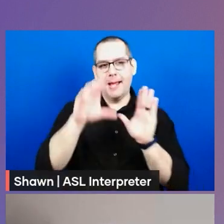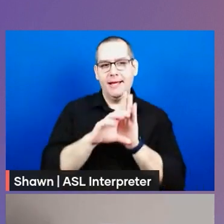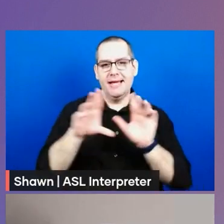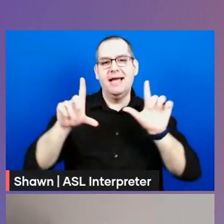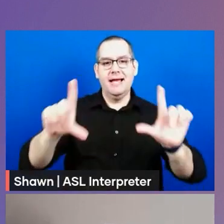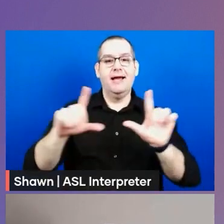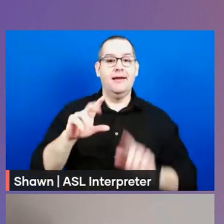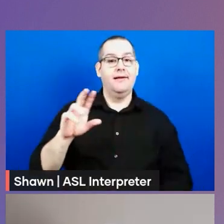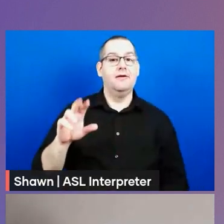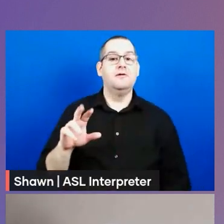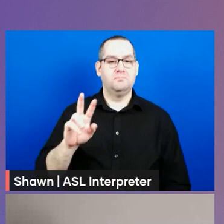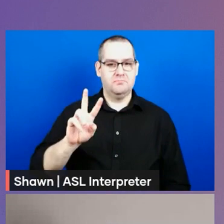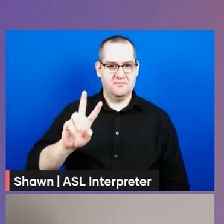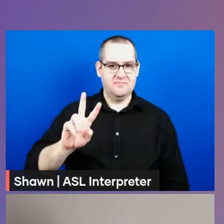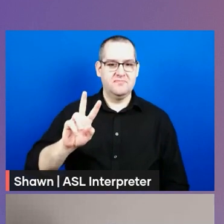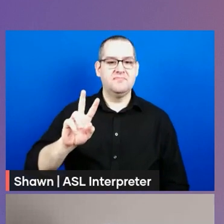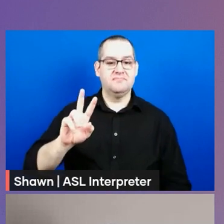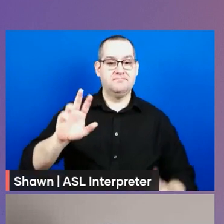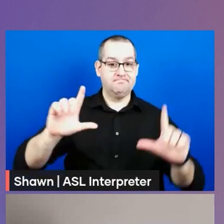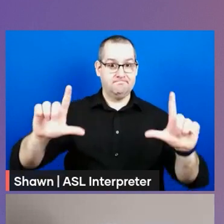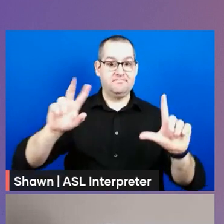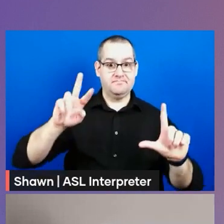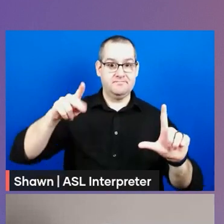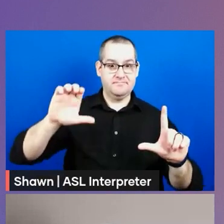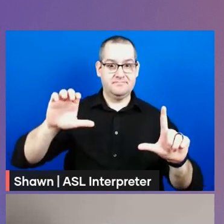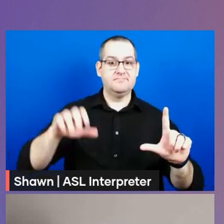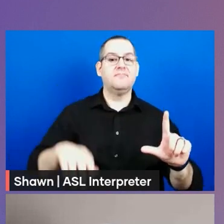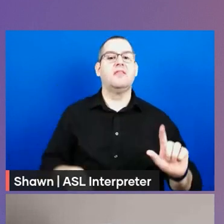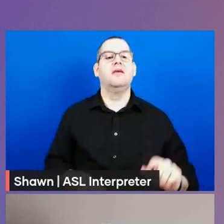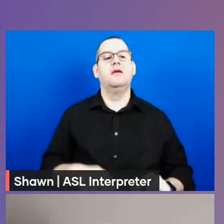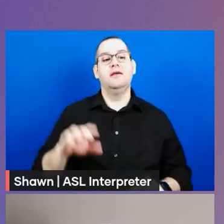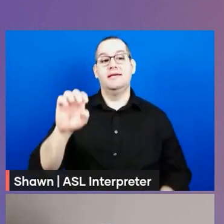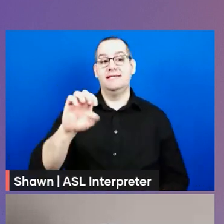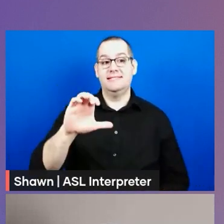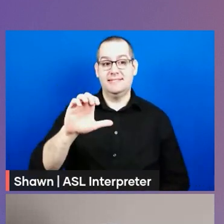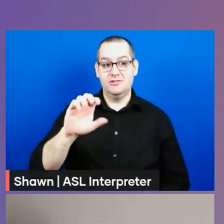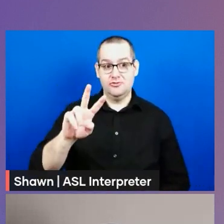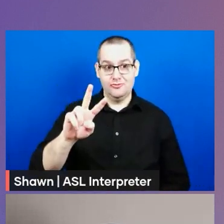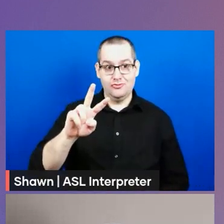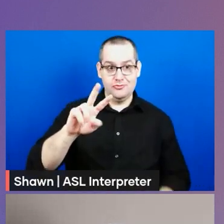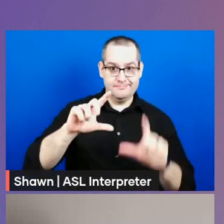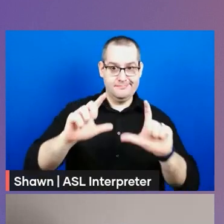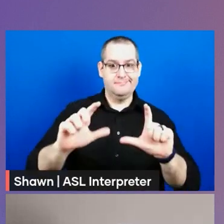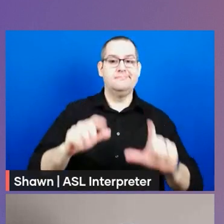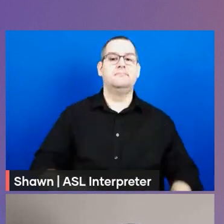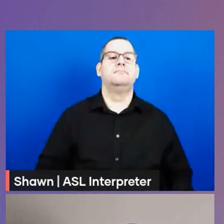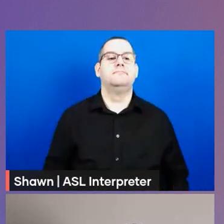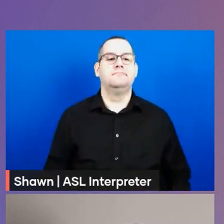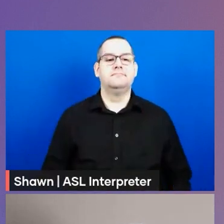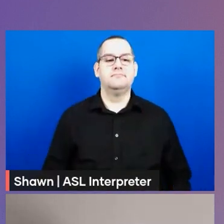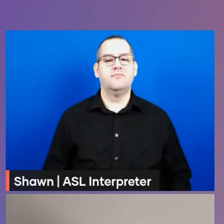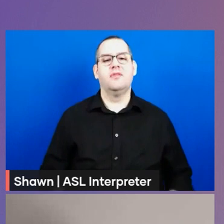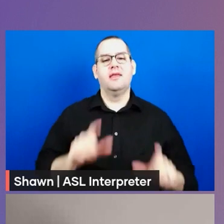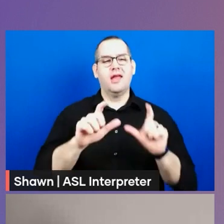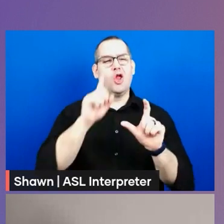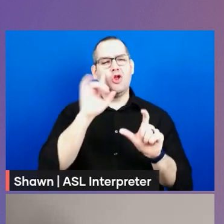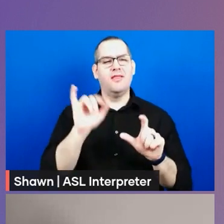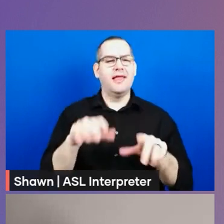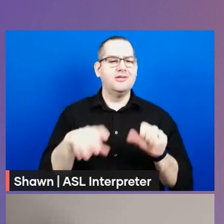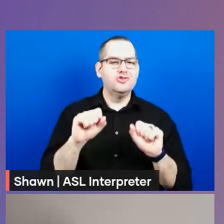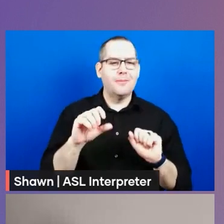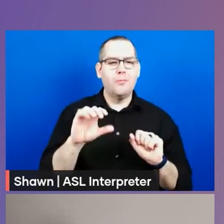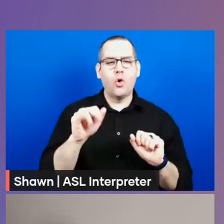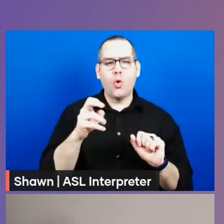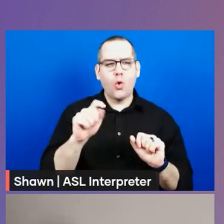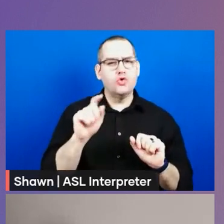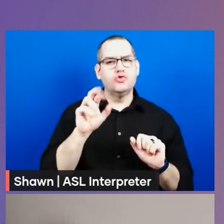VPC. Inside of that networking VPC, there's going to be an EC2 instance acting as like a jump host or a bastion or whatever you want to